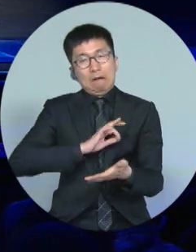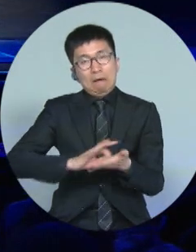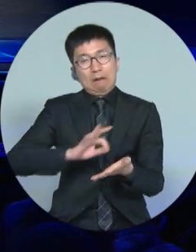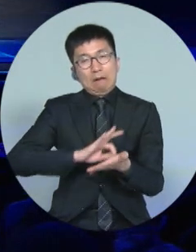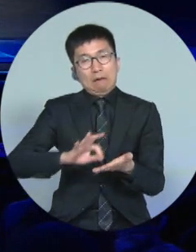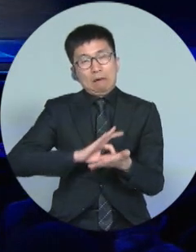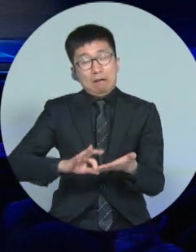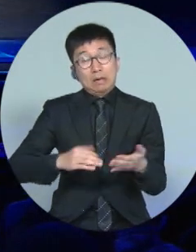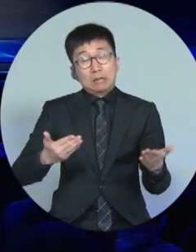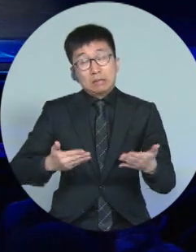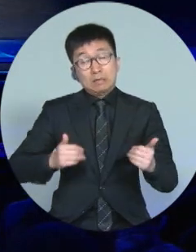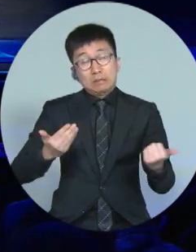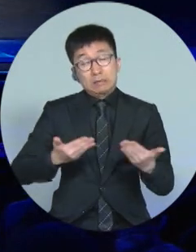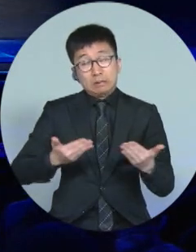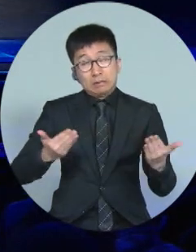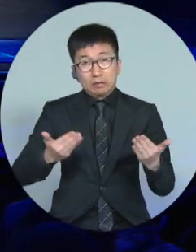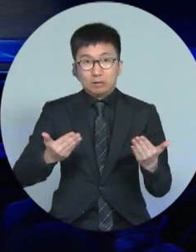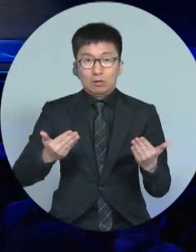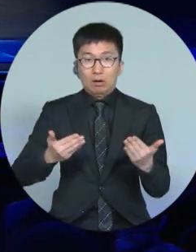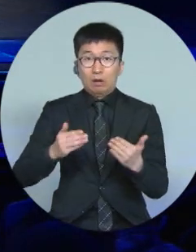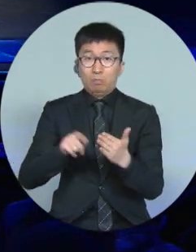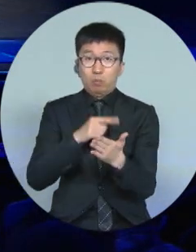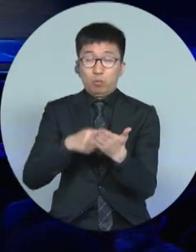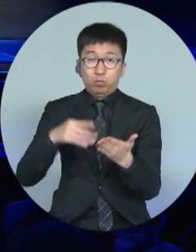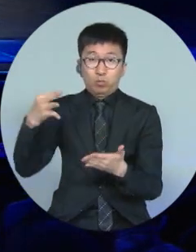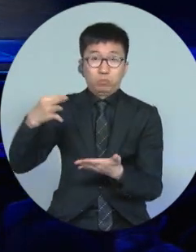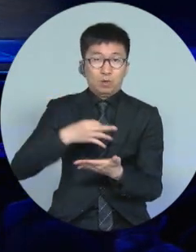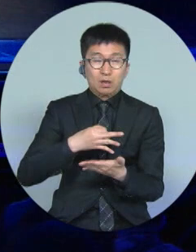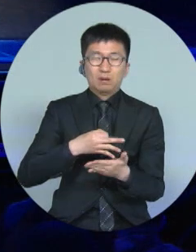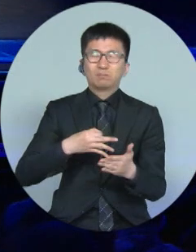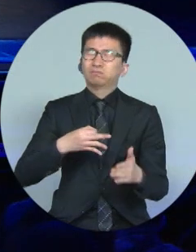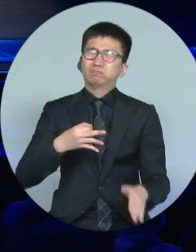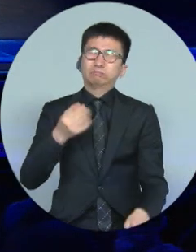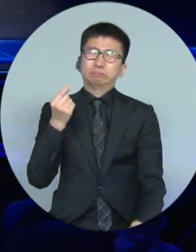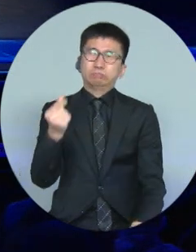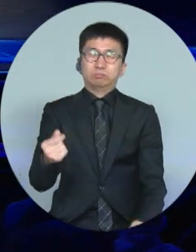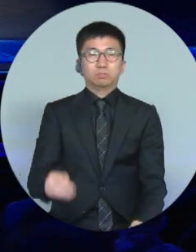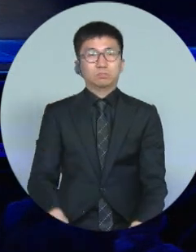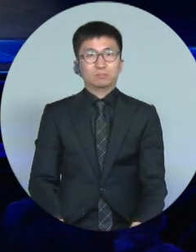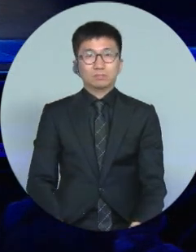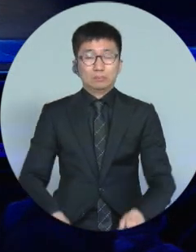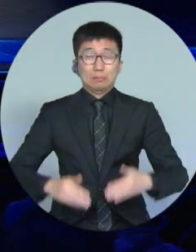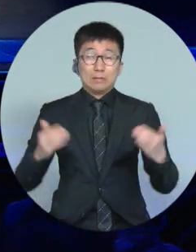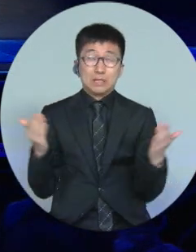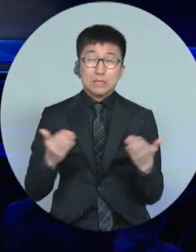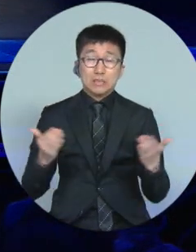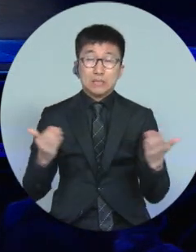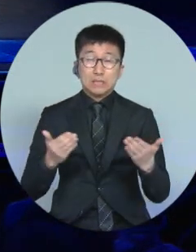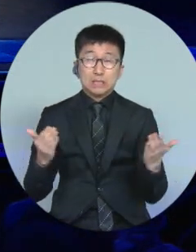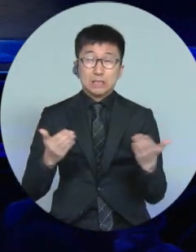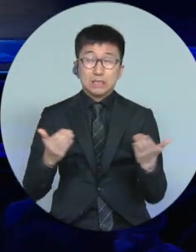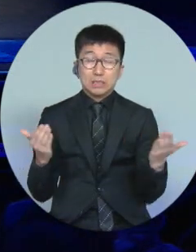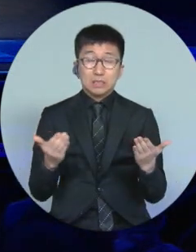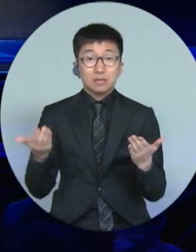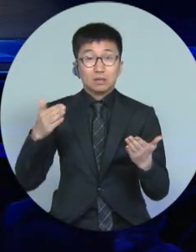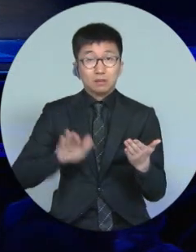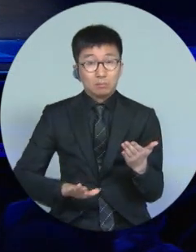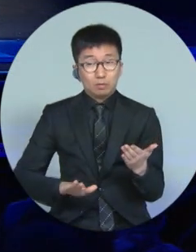of activities that they have to do in order just to survive. They also have